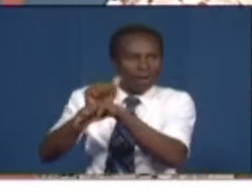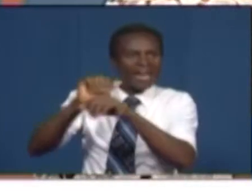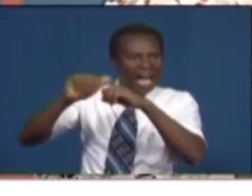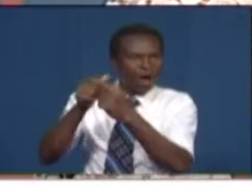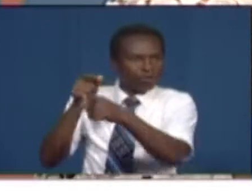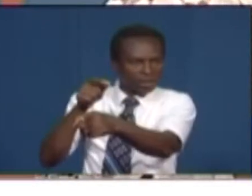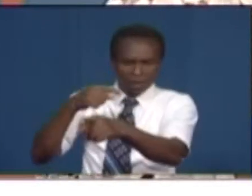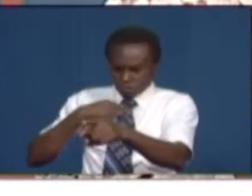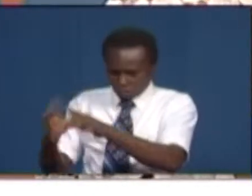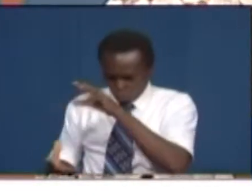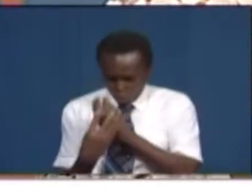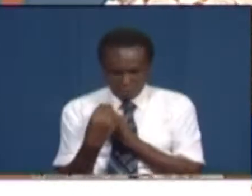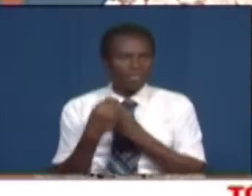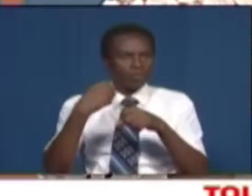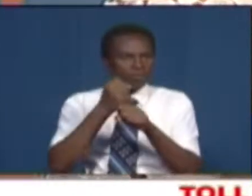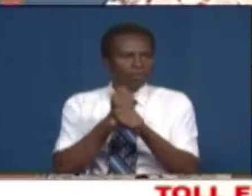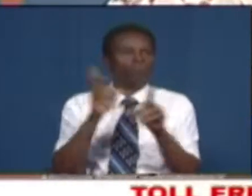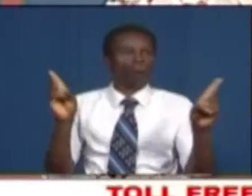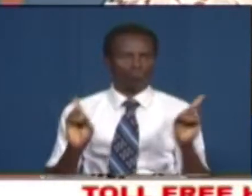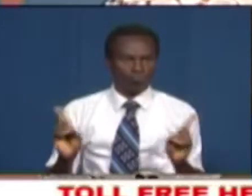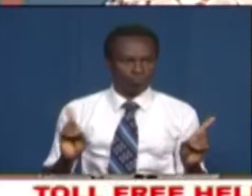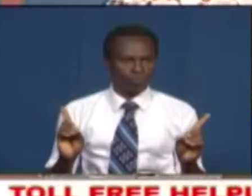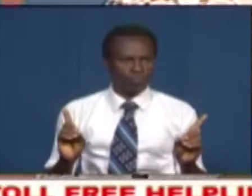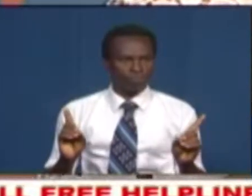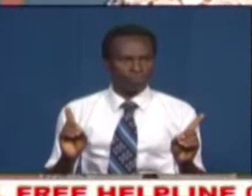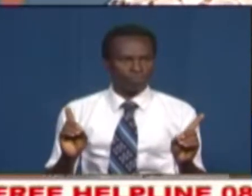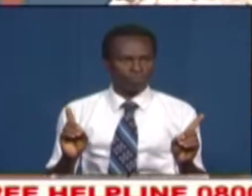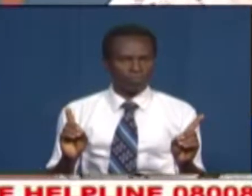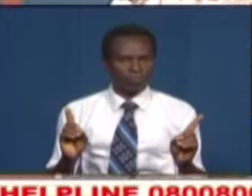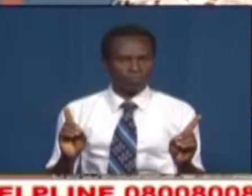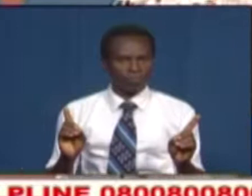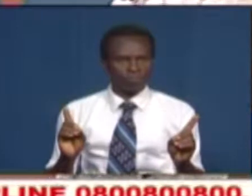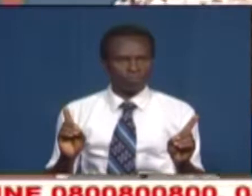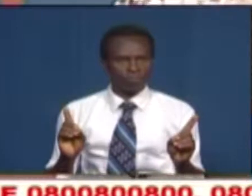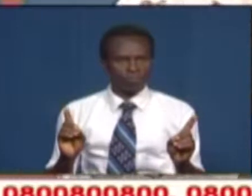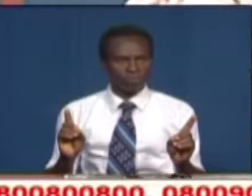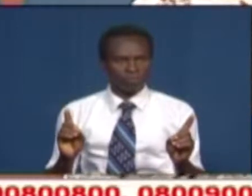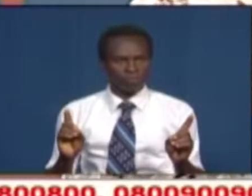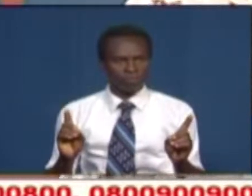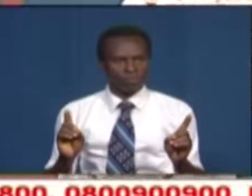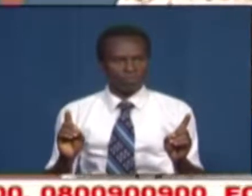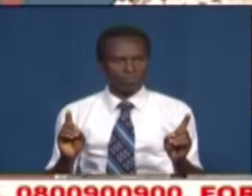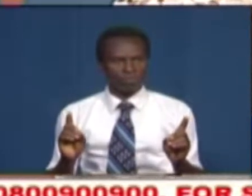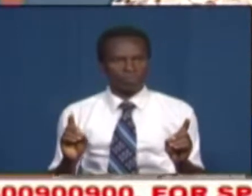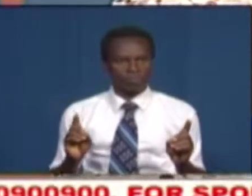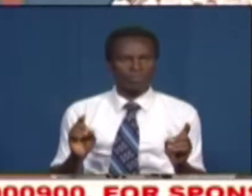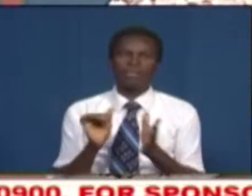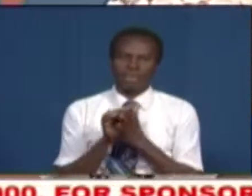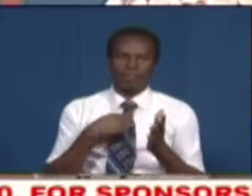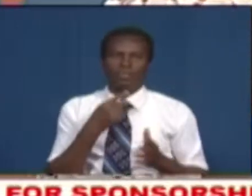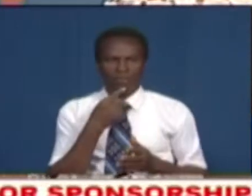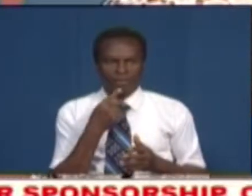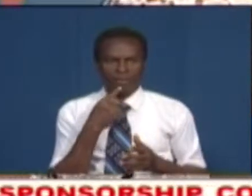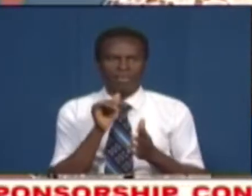food that the president brought. You see, it's not just a mere, you know, word, but the value addition chain falls there. So that's when we have the